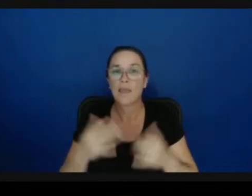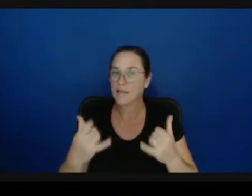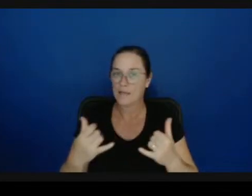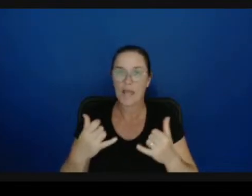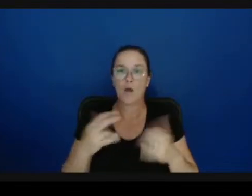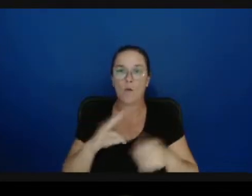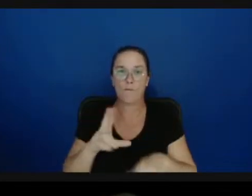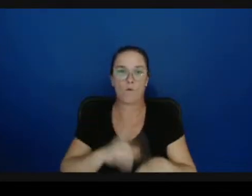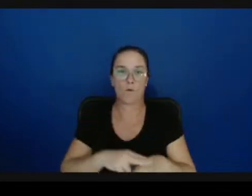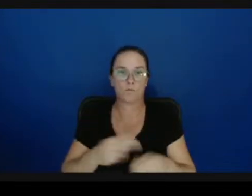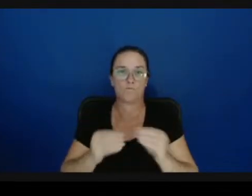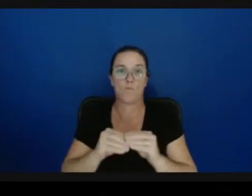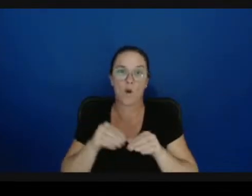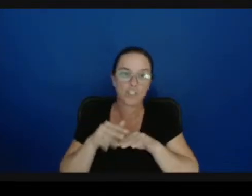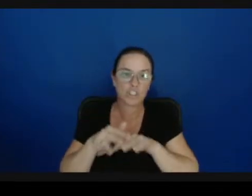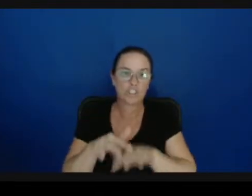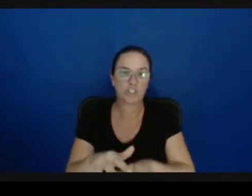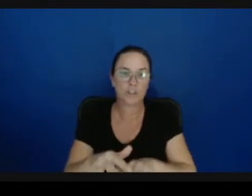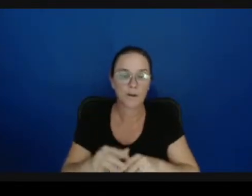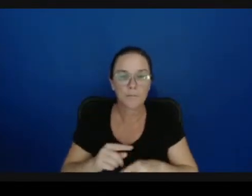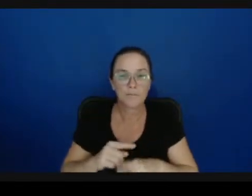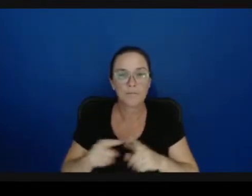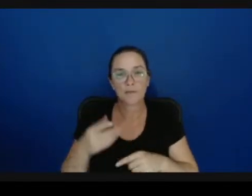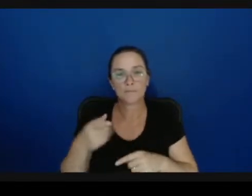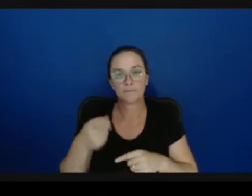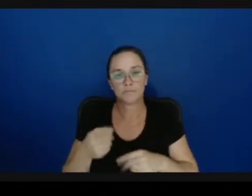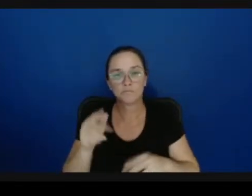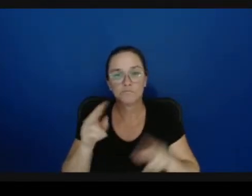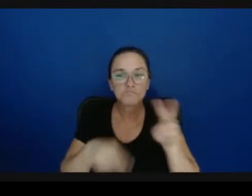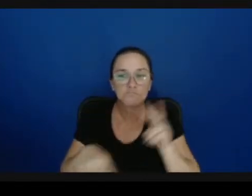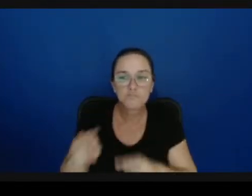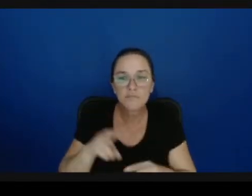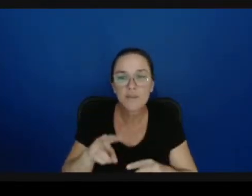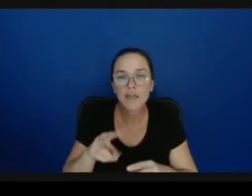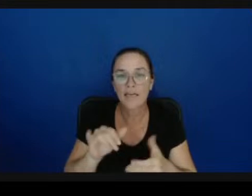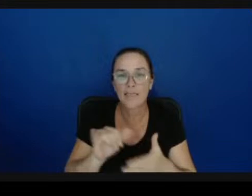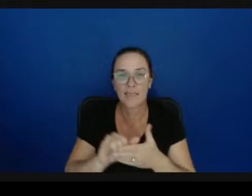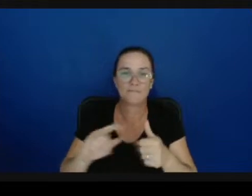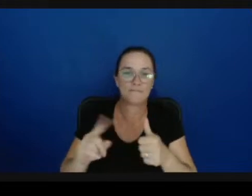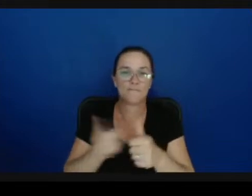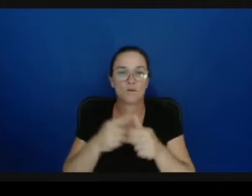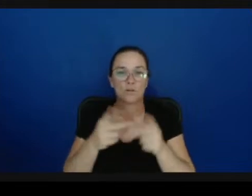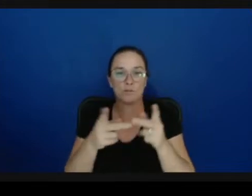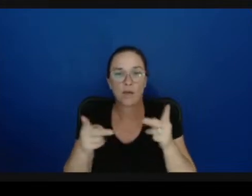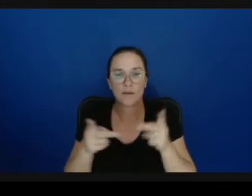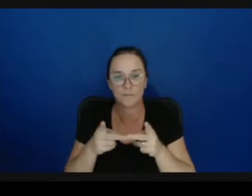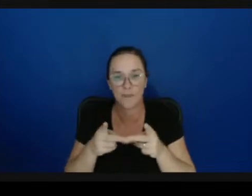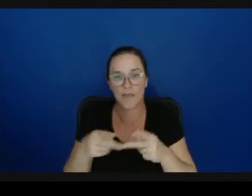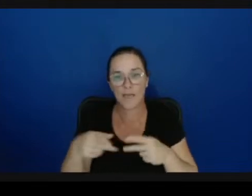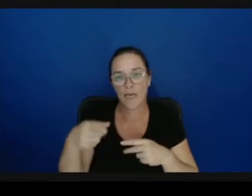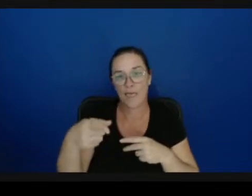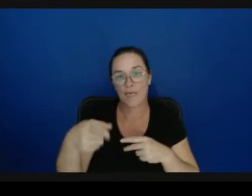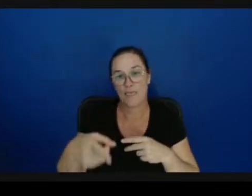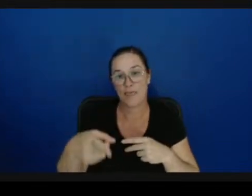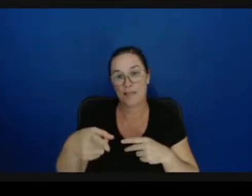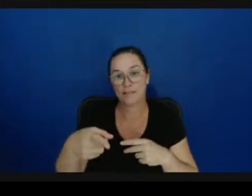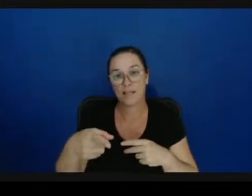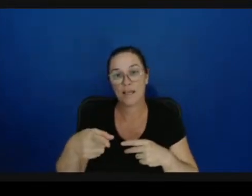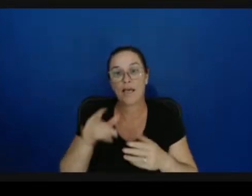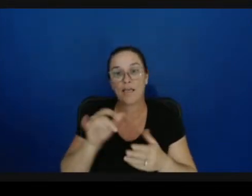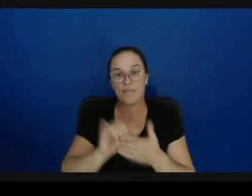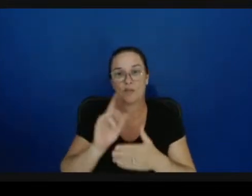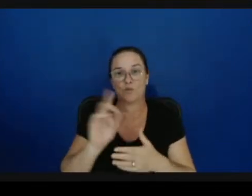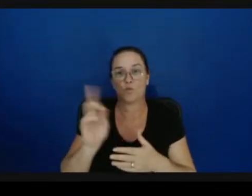video. But just a little closer examination of that initial spot. Right down here, this is a spot that's currently erupting